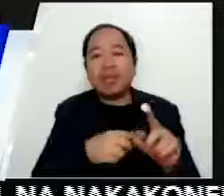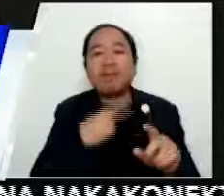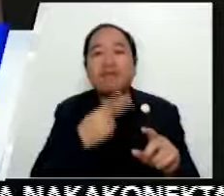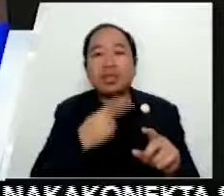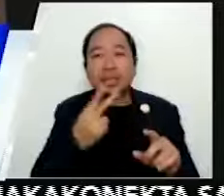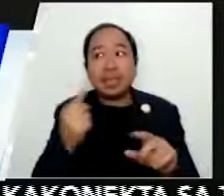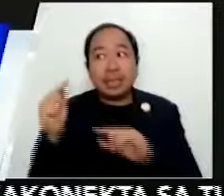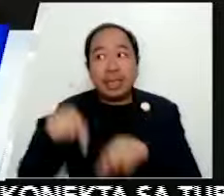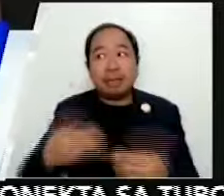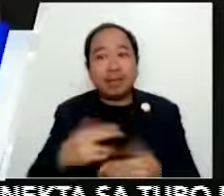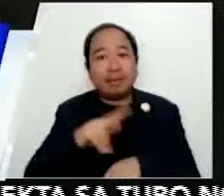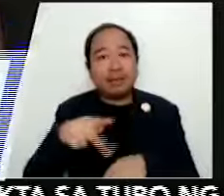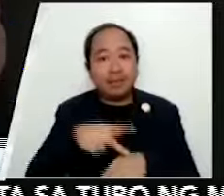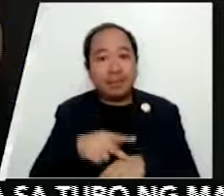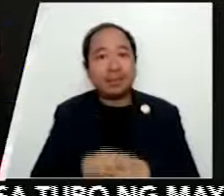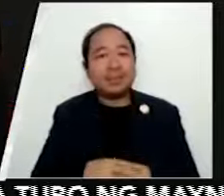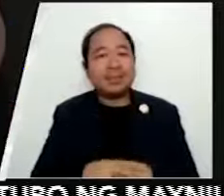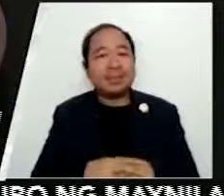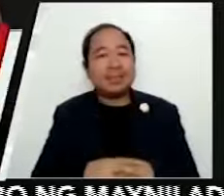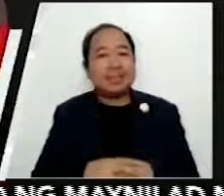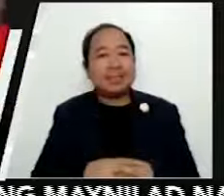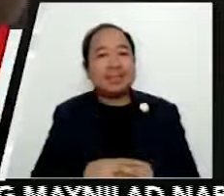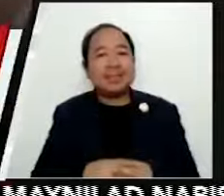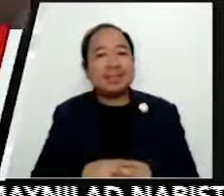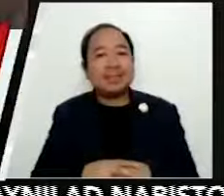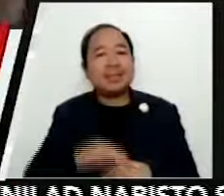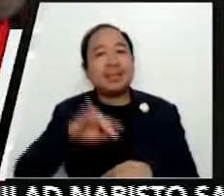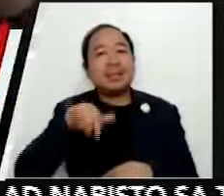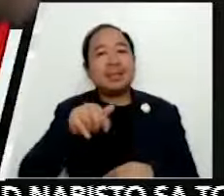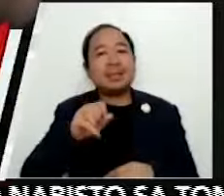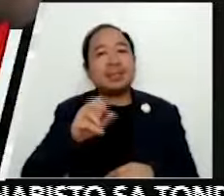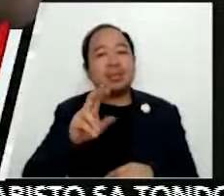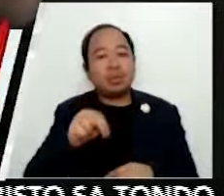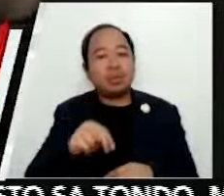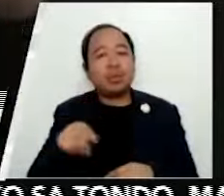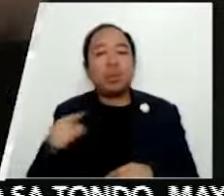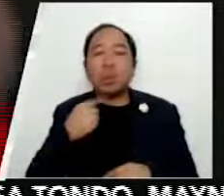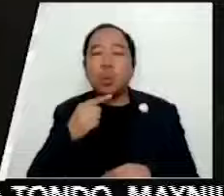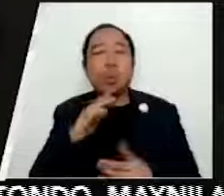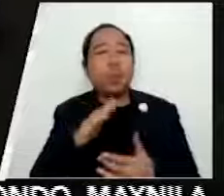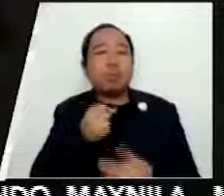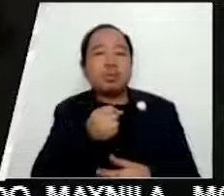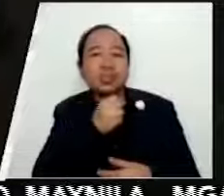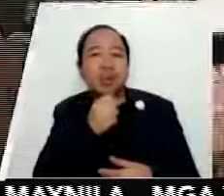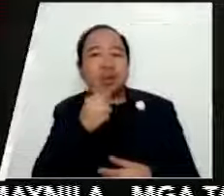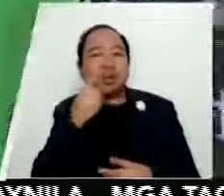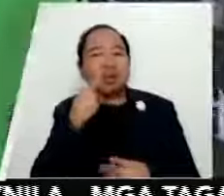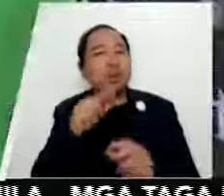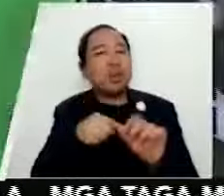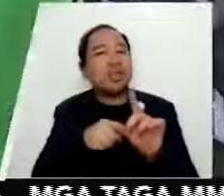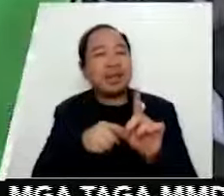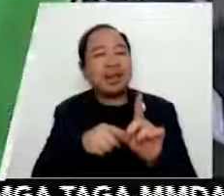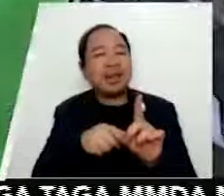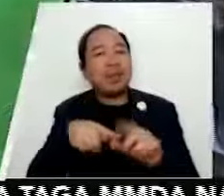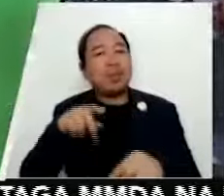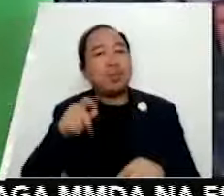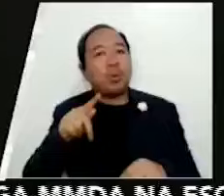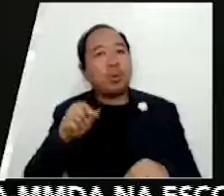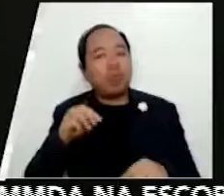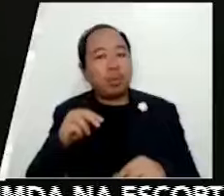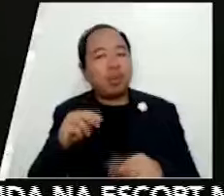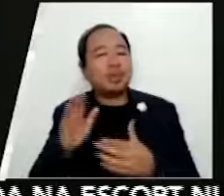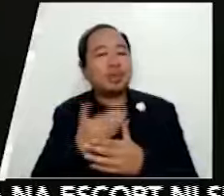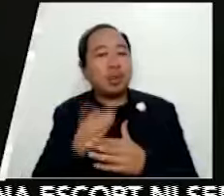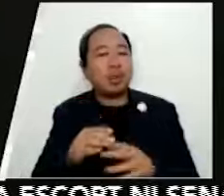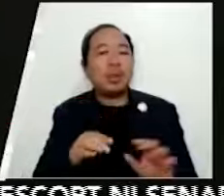on the road to Viridian City. Ang kumanta ng original Pokemon theme song, at Veronica Taylor.